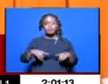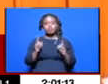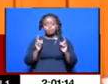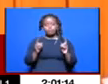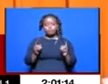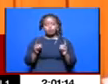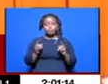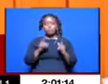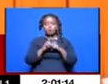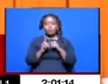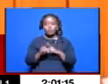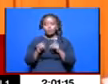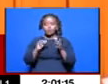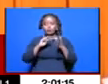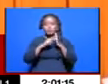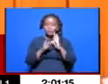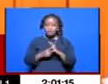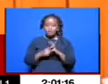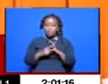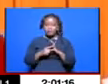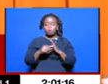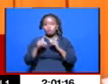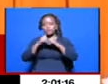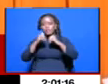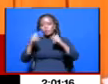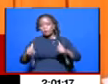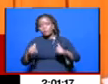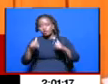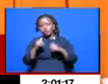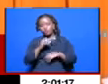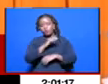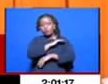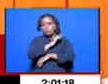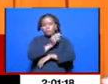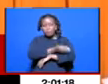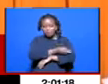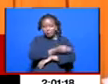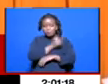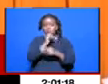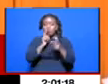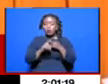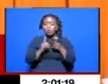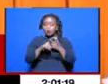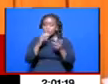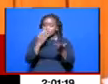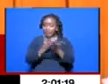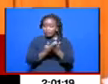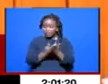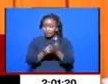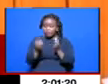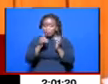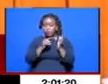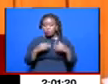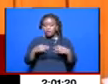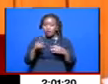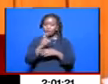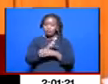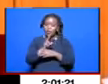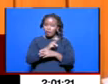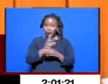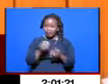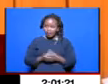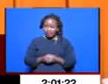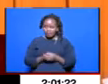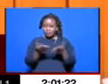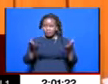even defined the doctrine of separation of powers in our laws. Still, it is evident that we have applied it. So the question of the basic structure